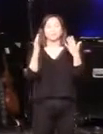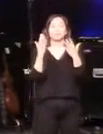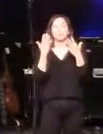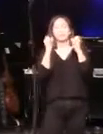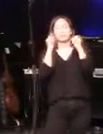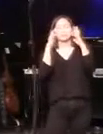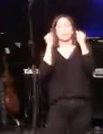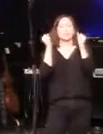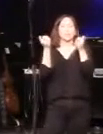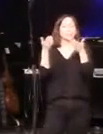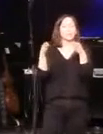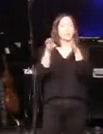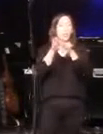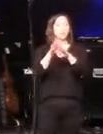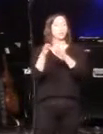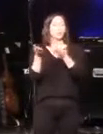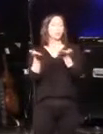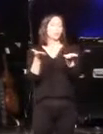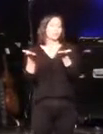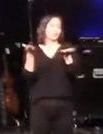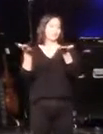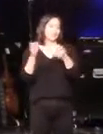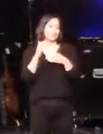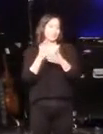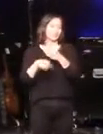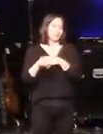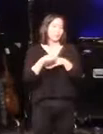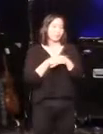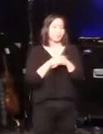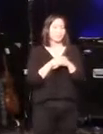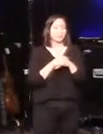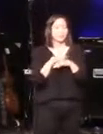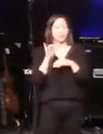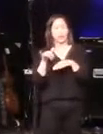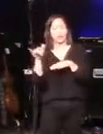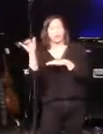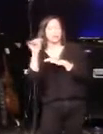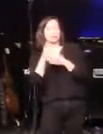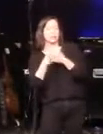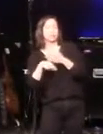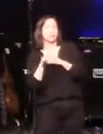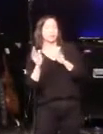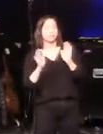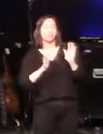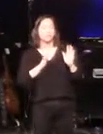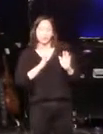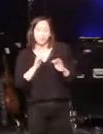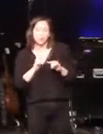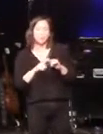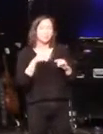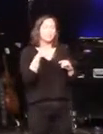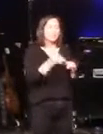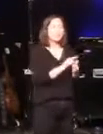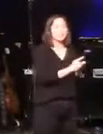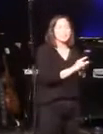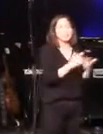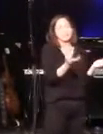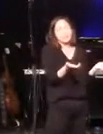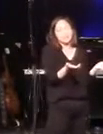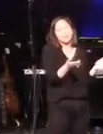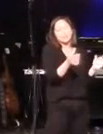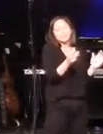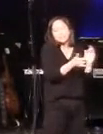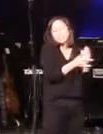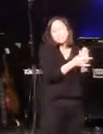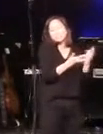we're asking you that will be the official close of Philippians, but we think we have something pretty special for you next week, so I'm just trying to get you to